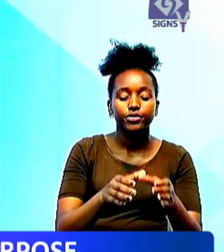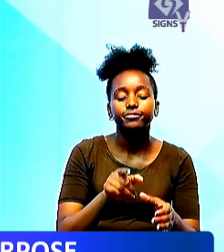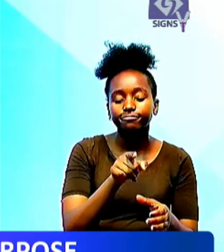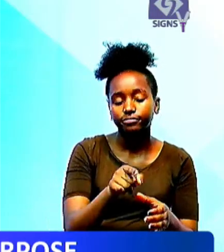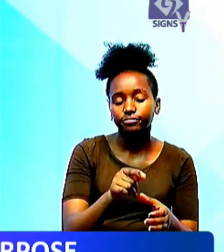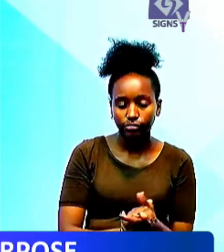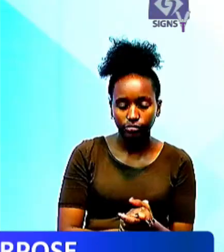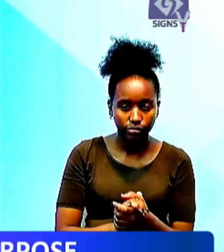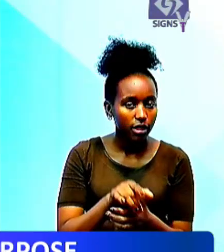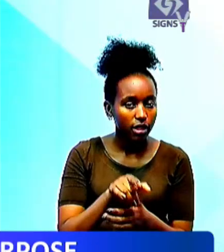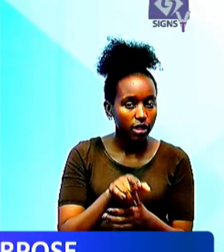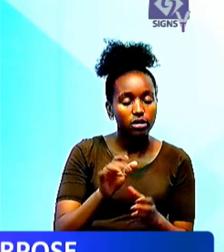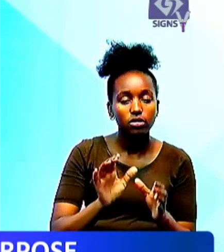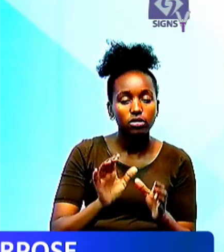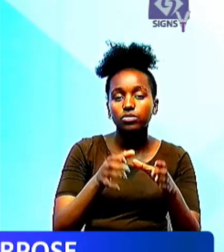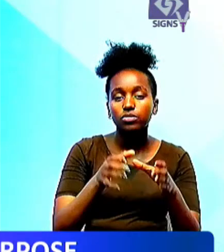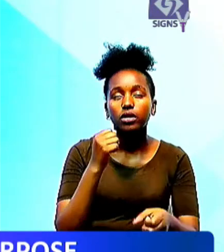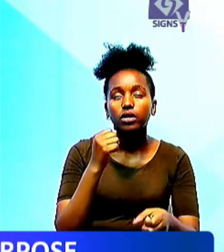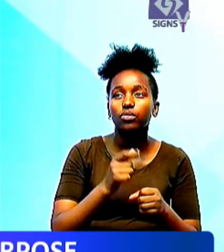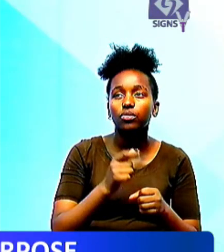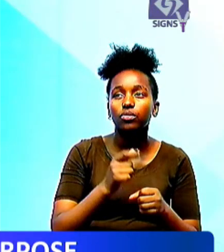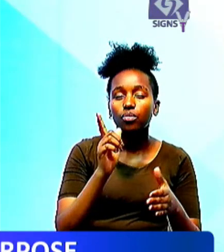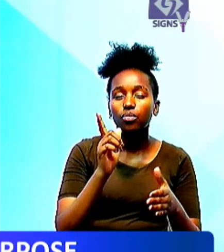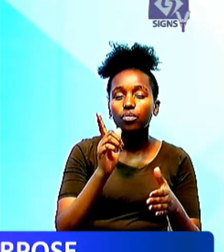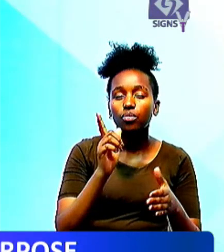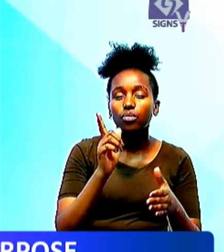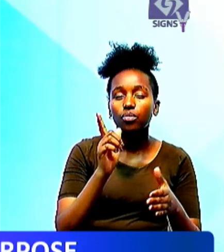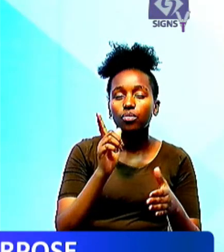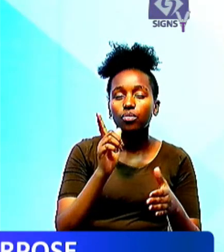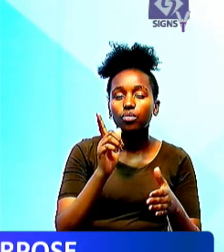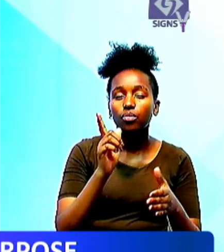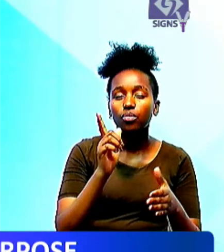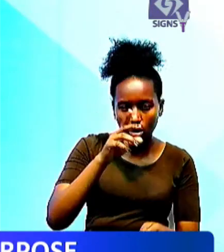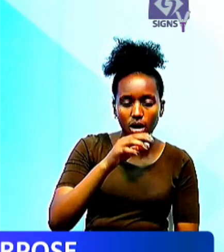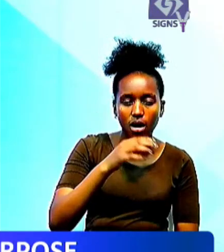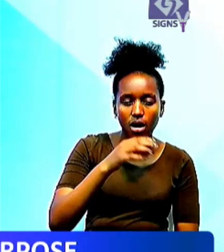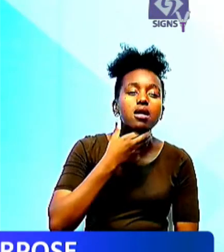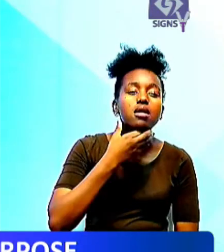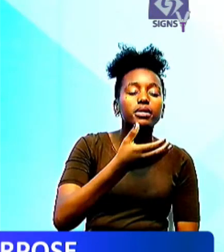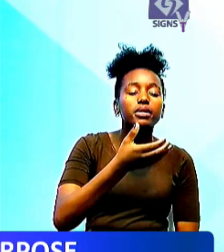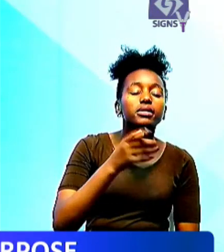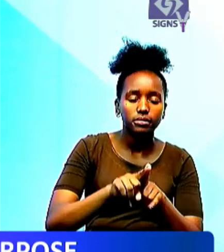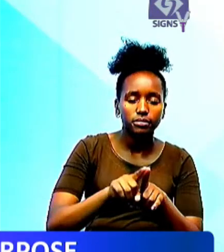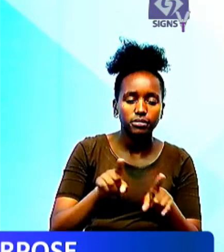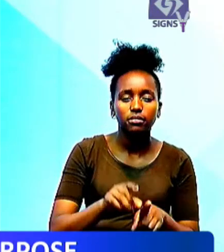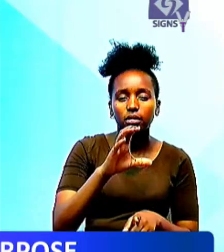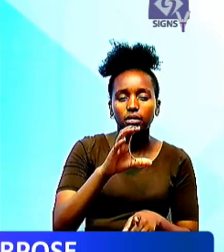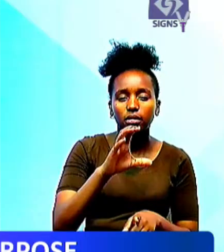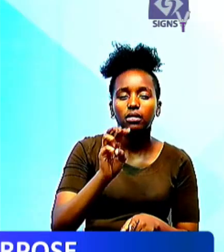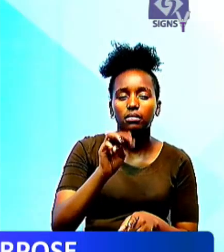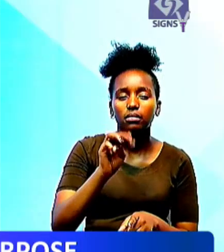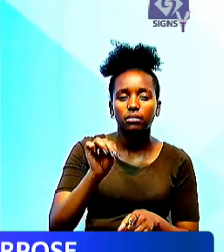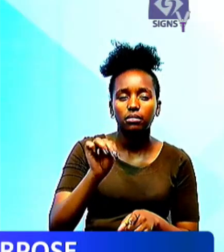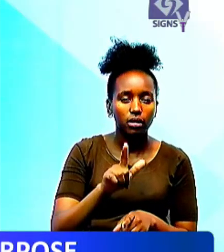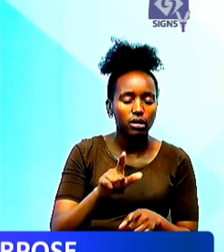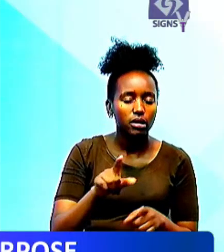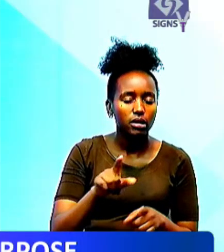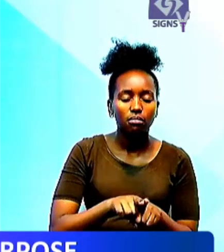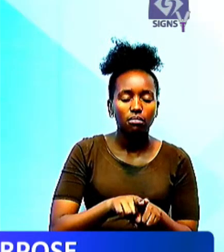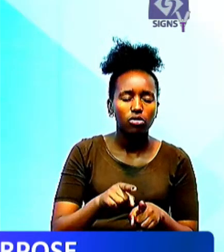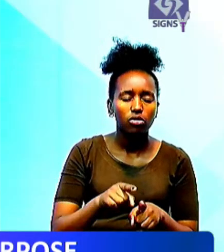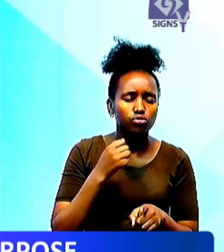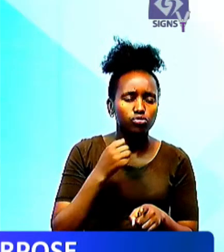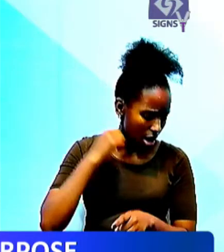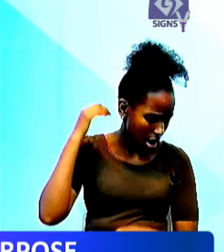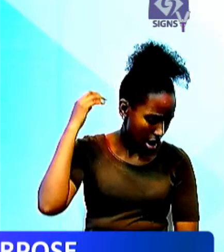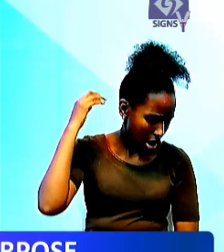there, they are doing the camel milk and all that. That's what mostly they do. And told me, can you help me build a portfolio